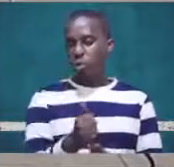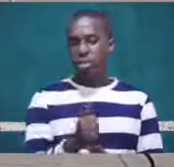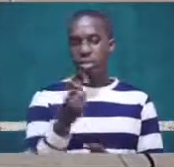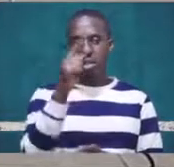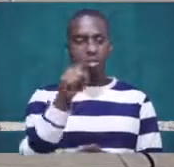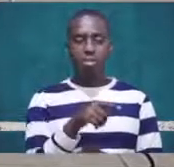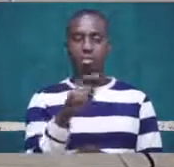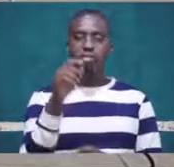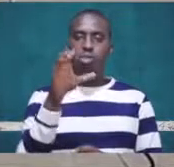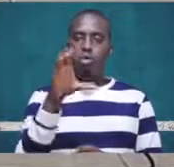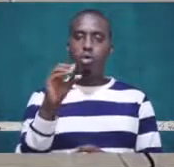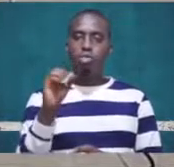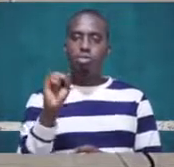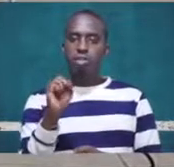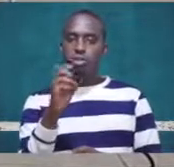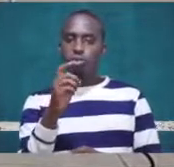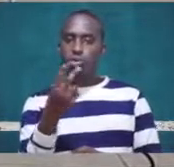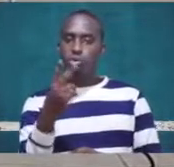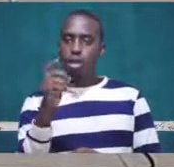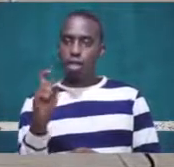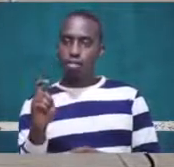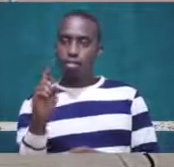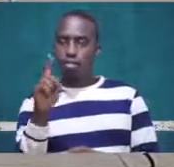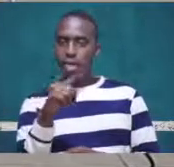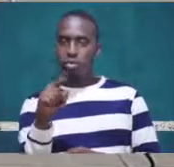integral cosine 2x times cosine